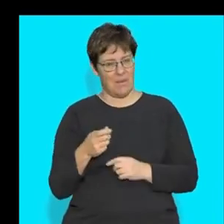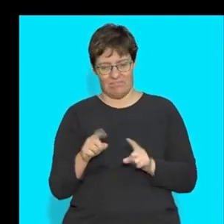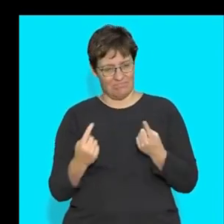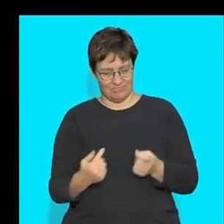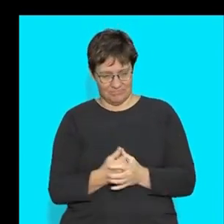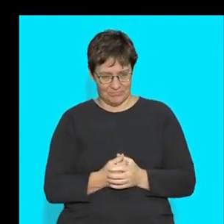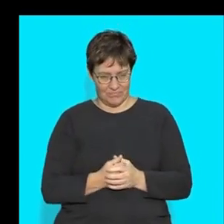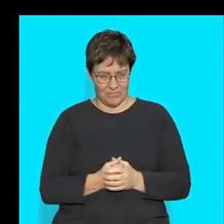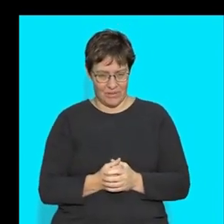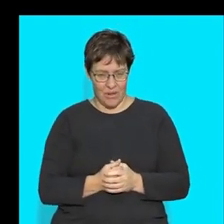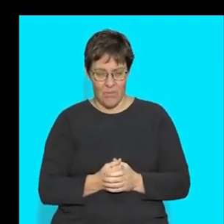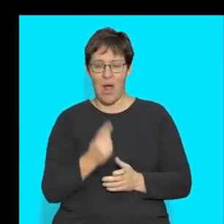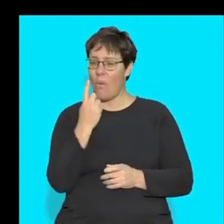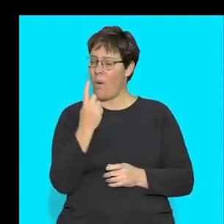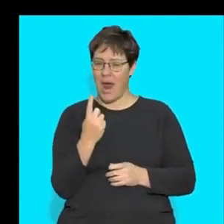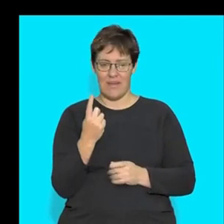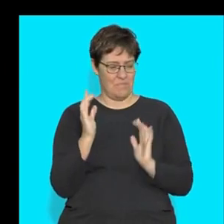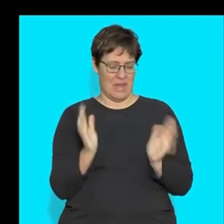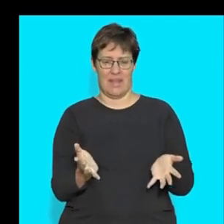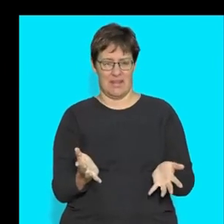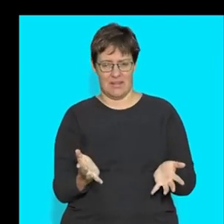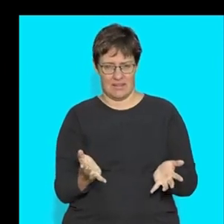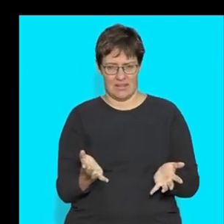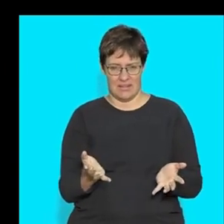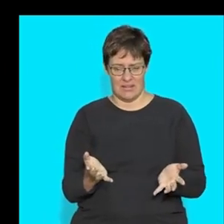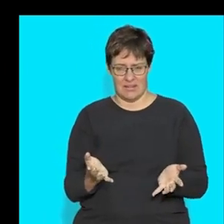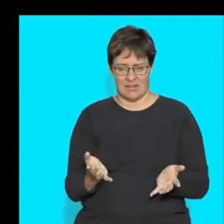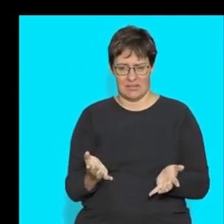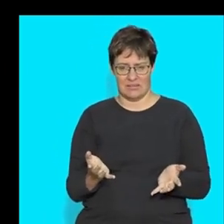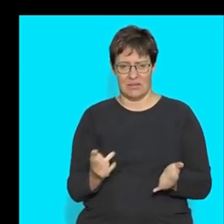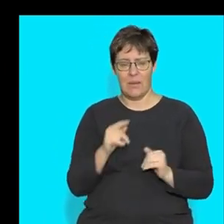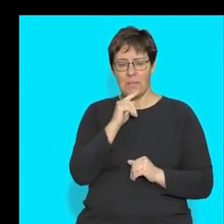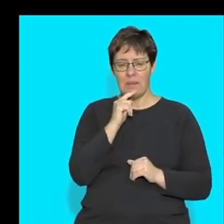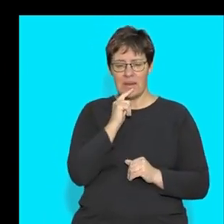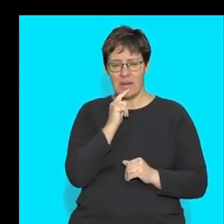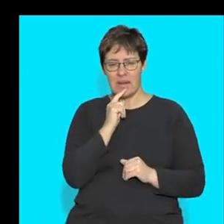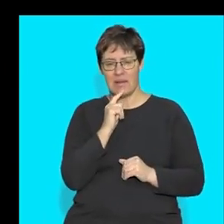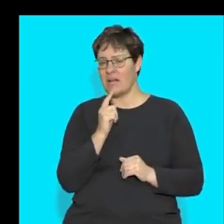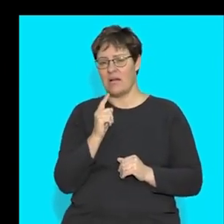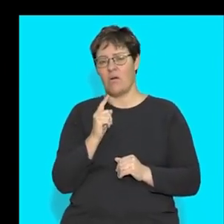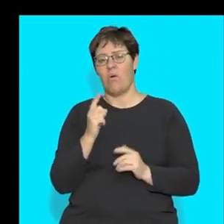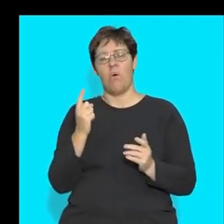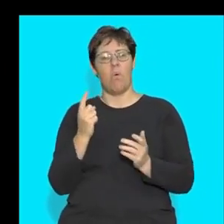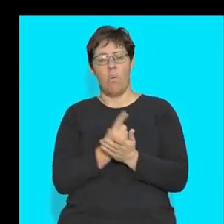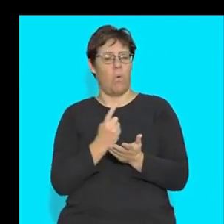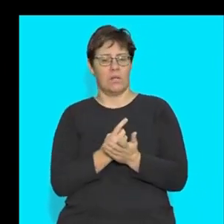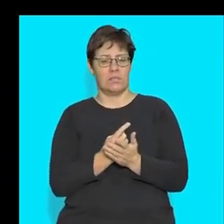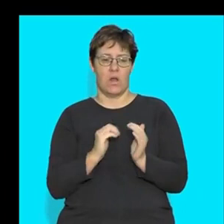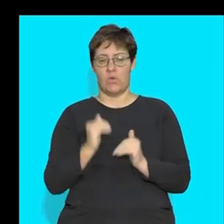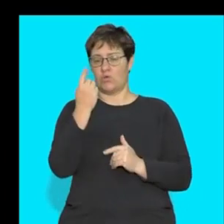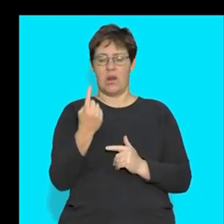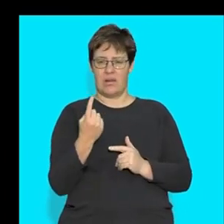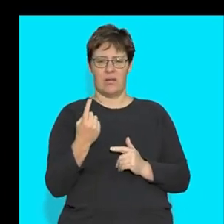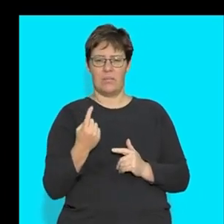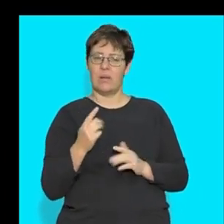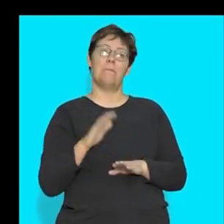matter, right? Because 1 is just 1. Anything that you raise 1 to, it will forever be 1. So you can't say